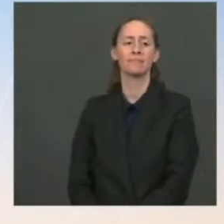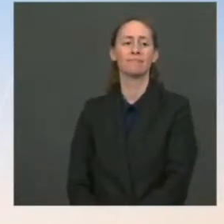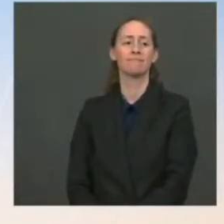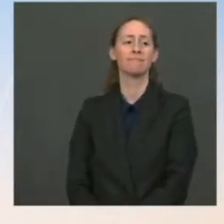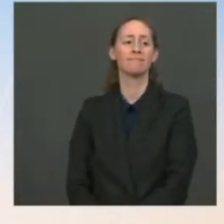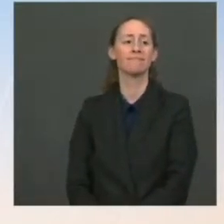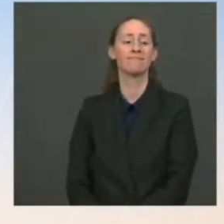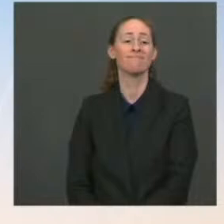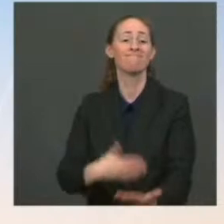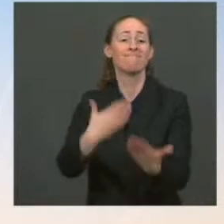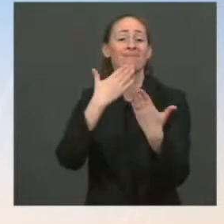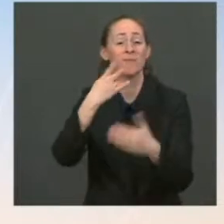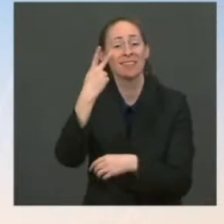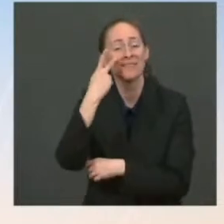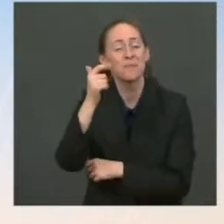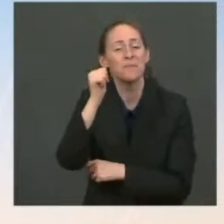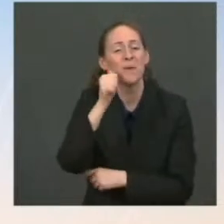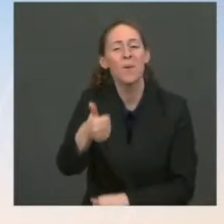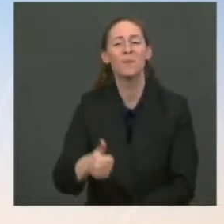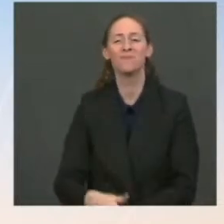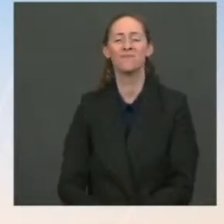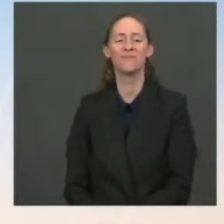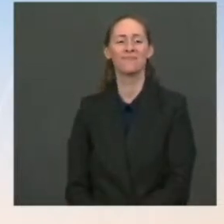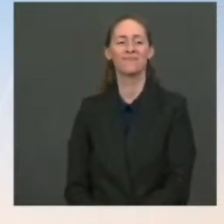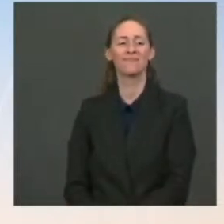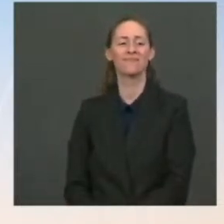tomorrow. Thanks, Peter.